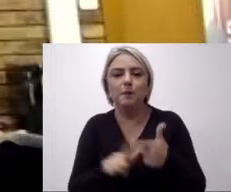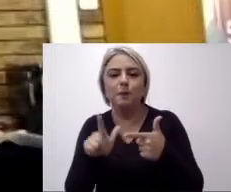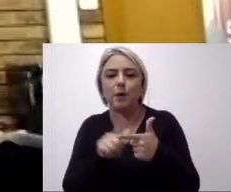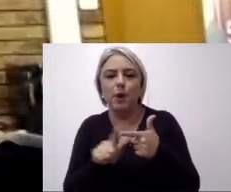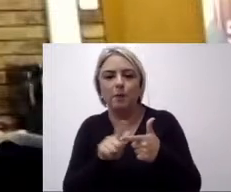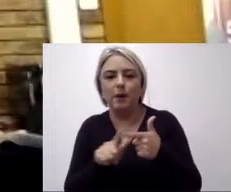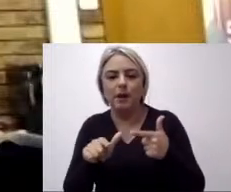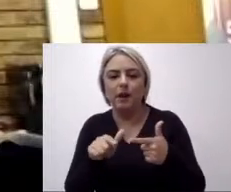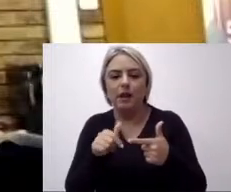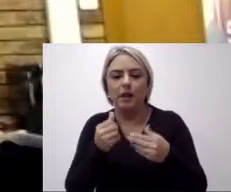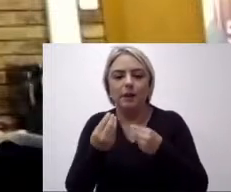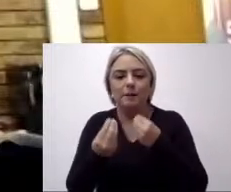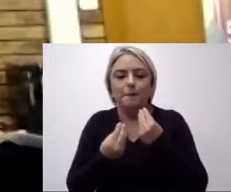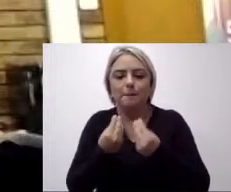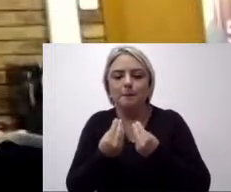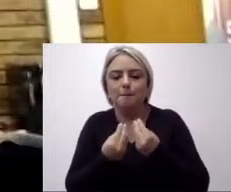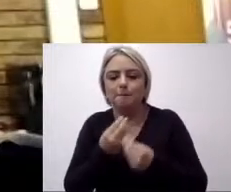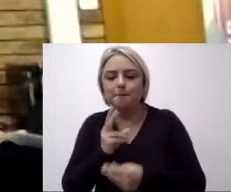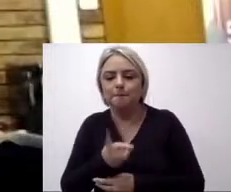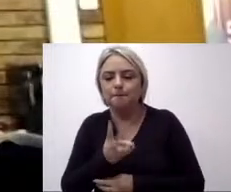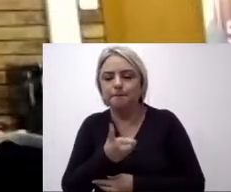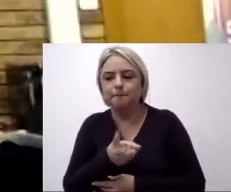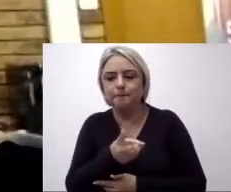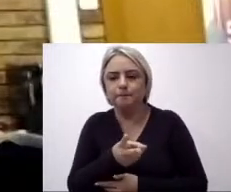that you can't change.